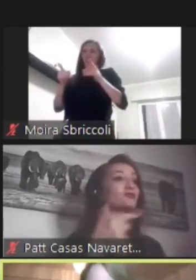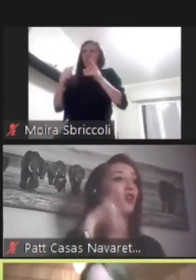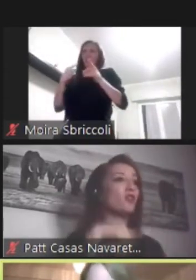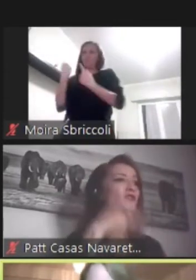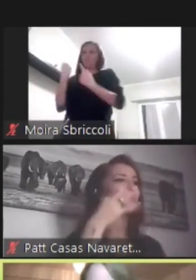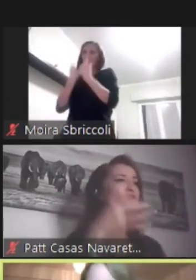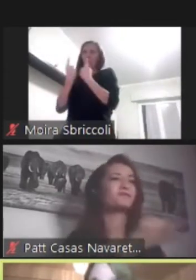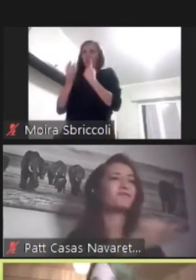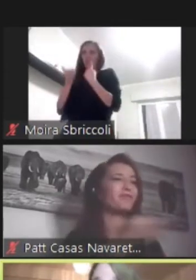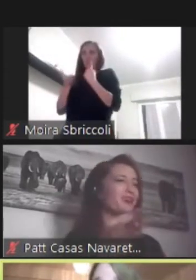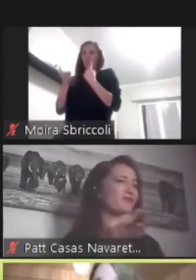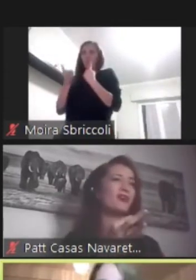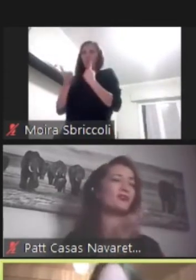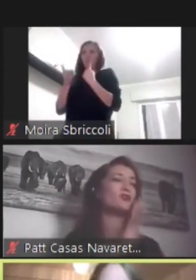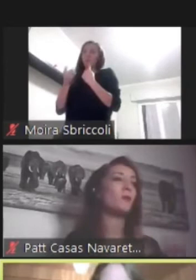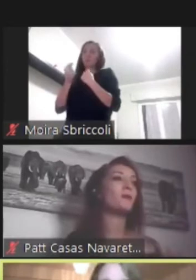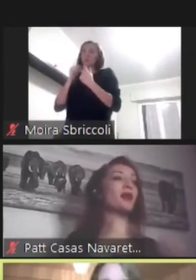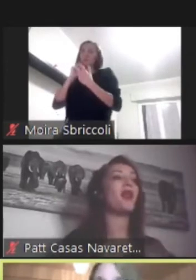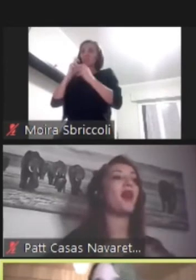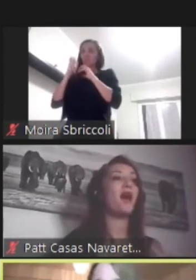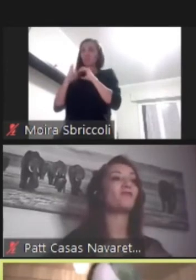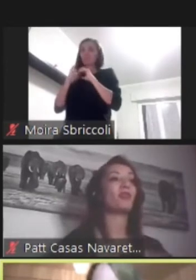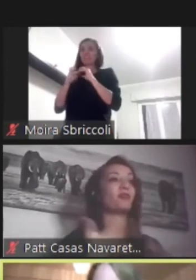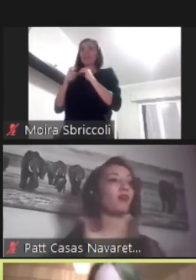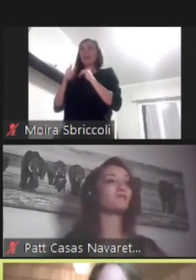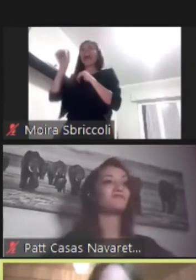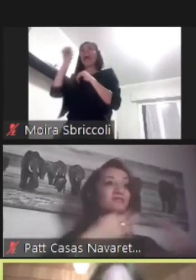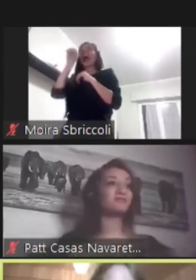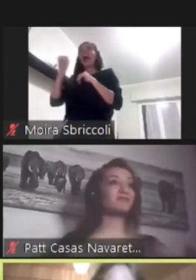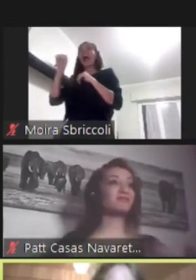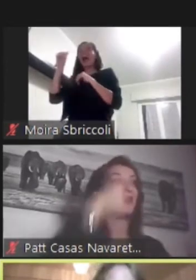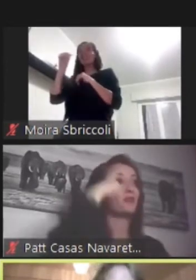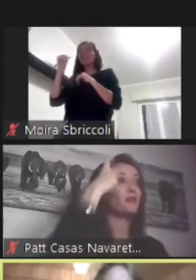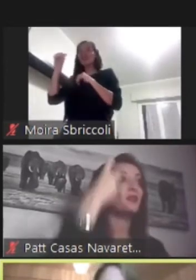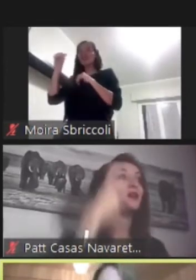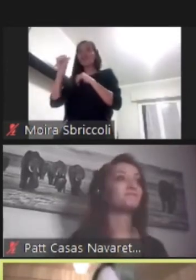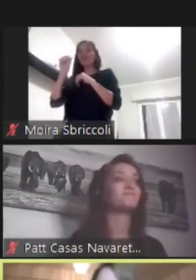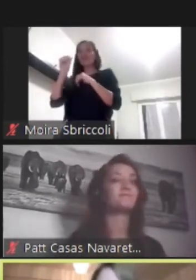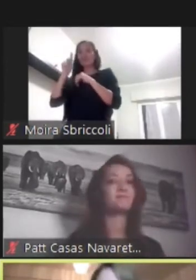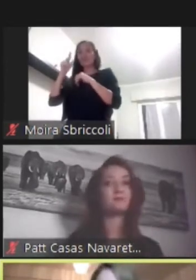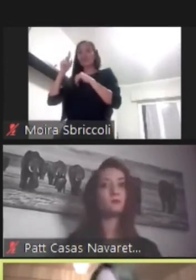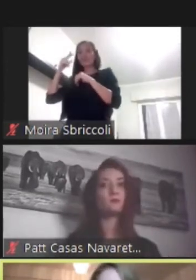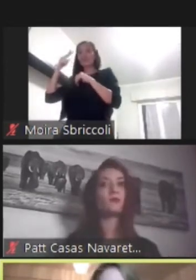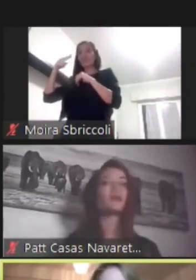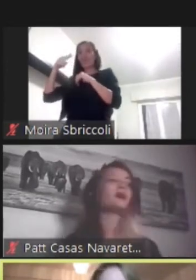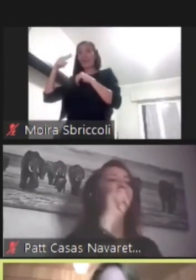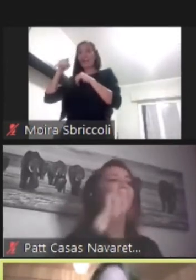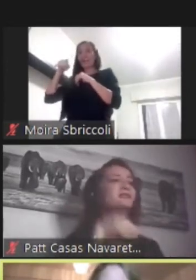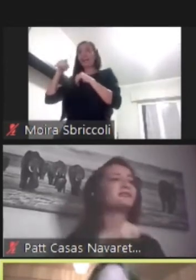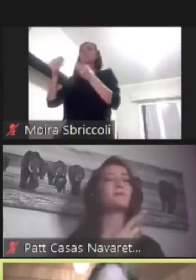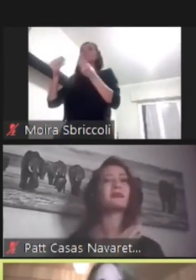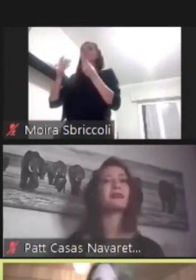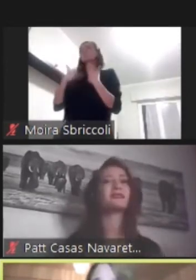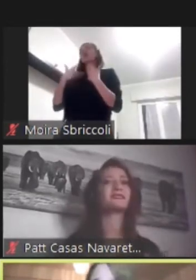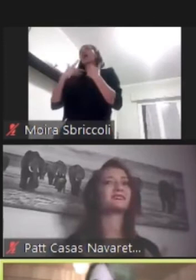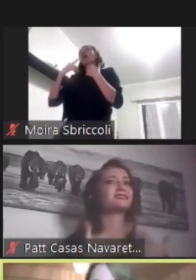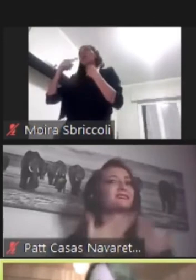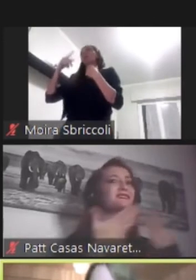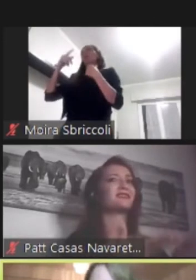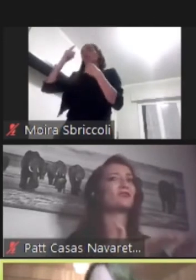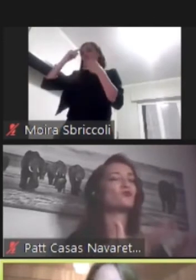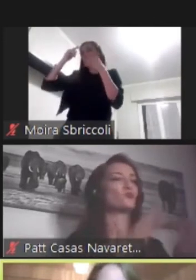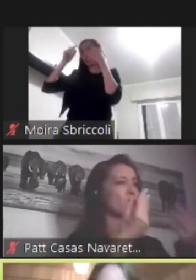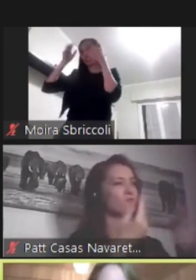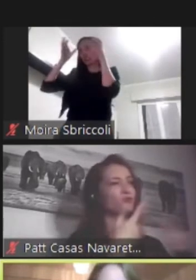other health benefits for your body and your brain. So for example, it can boost your